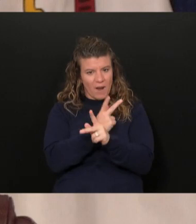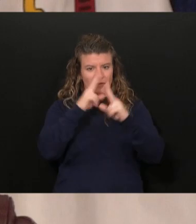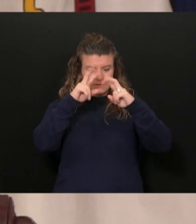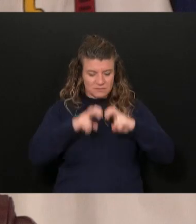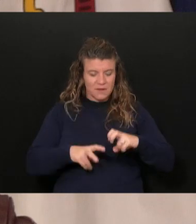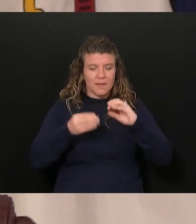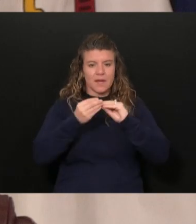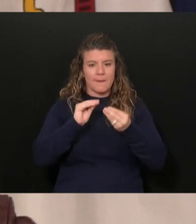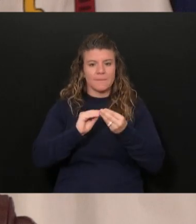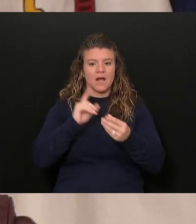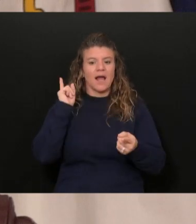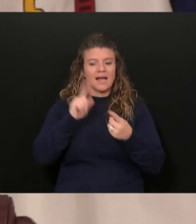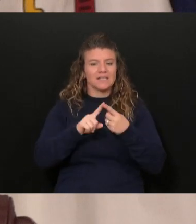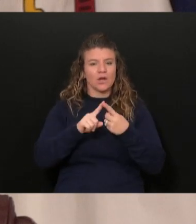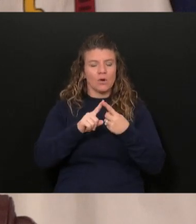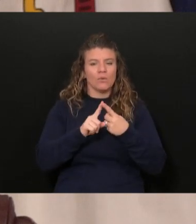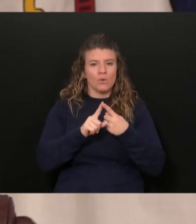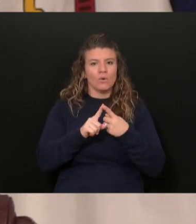we,